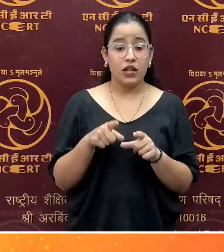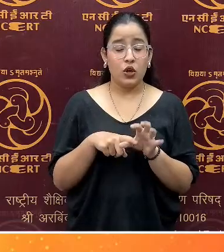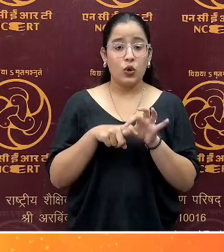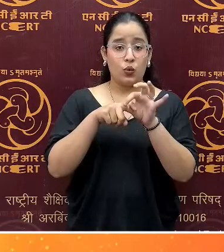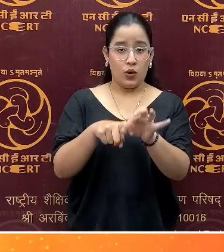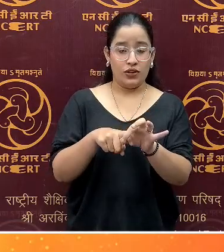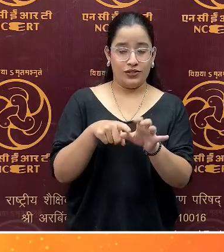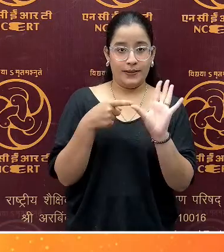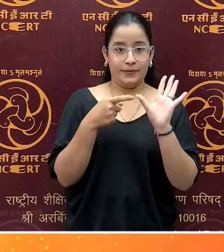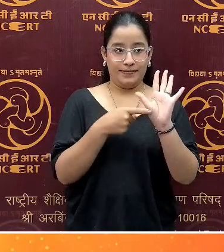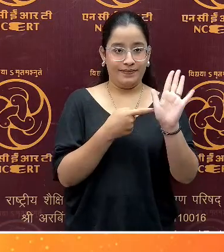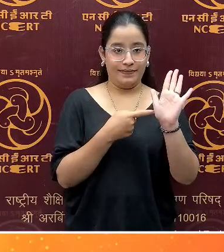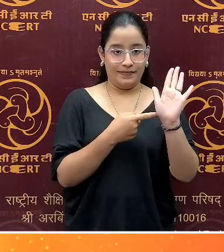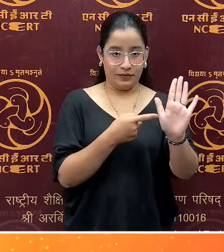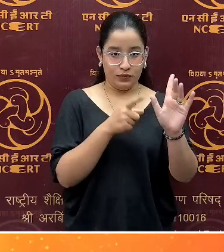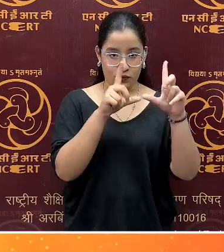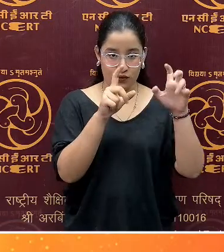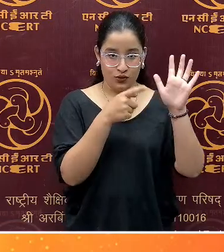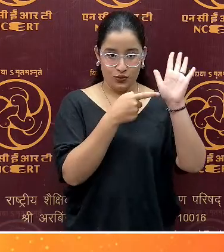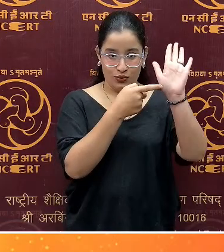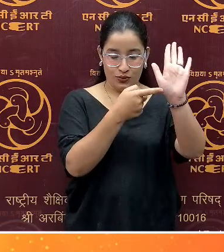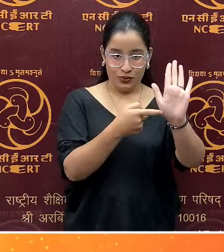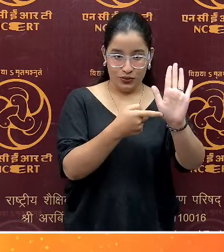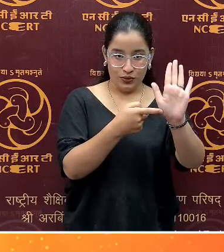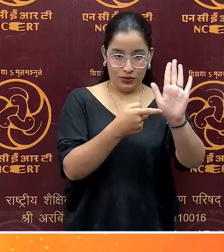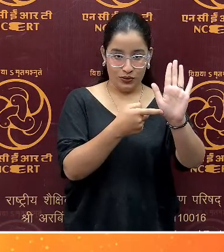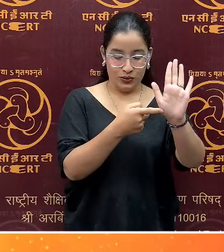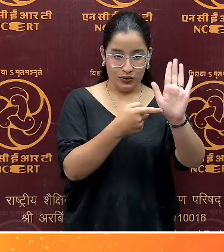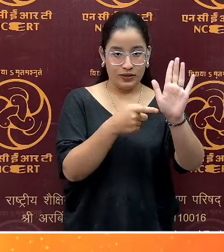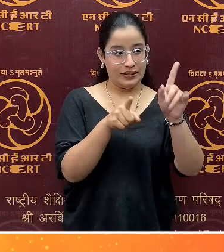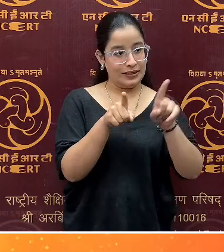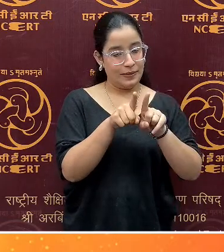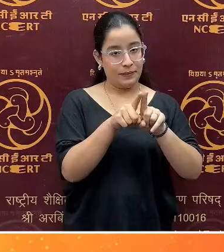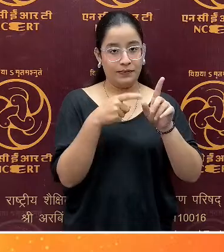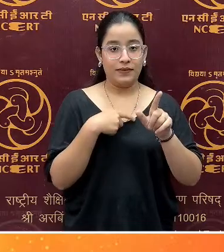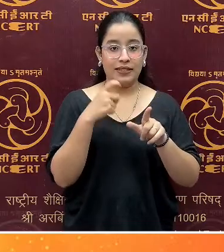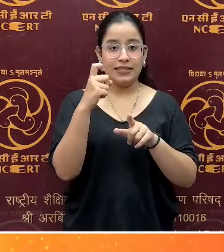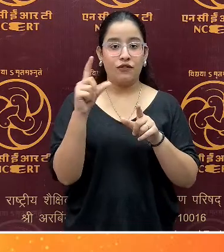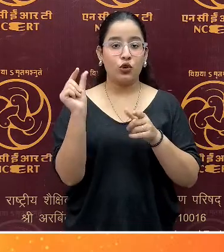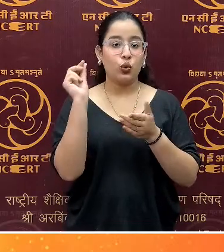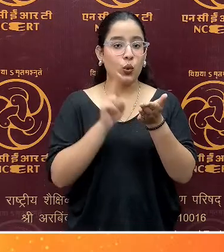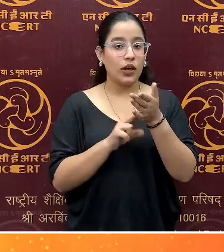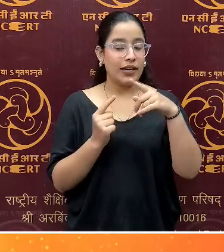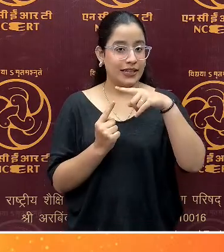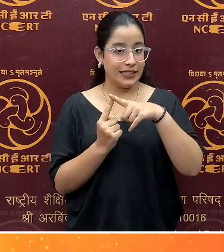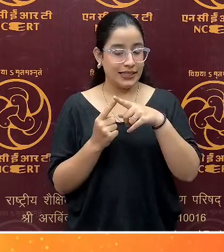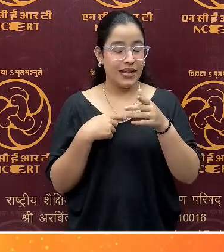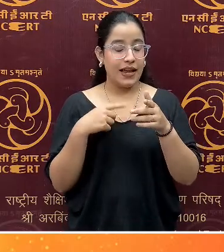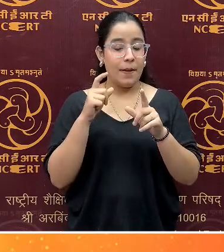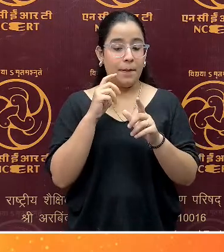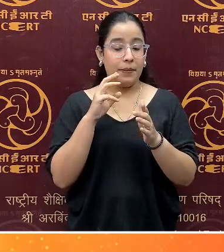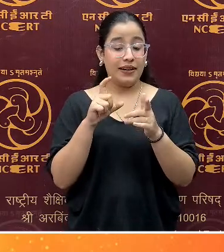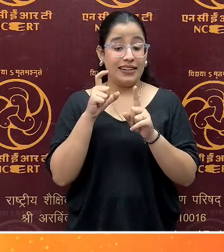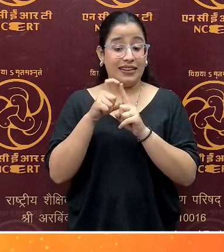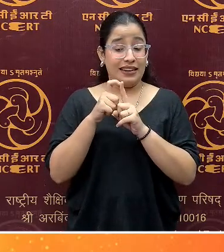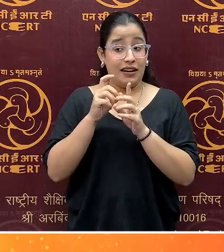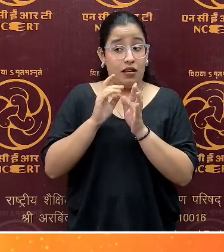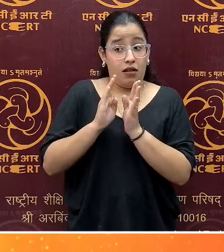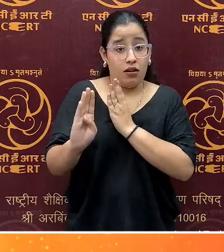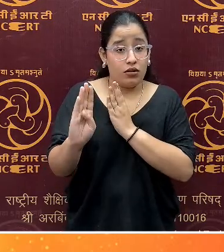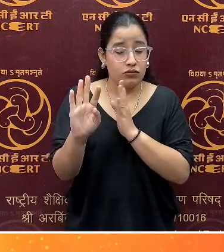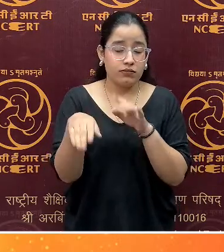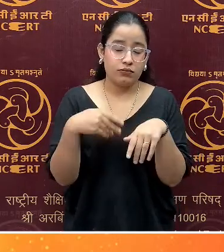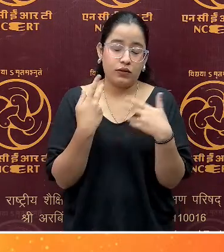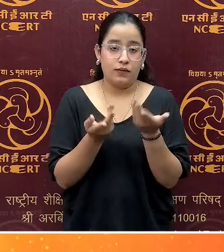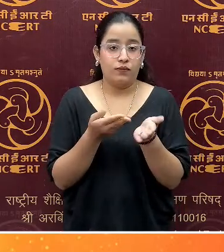find a vector whose magnitude is 7 units in the direction of this vector.